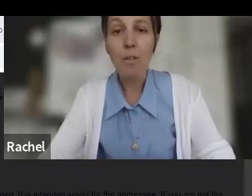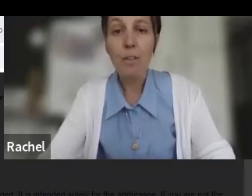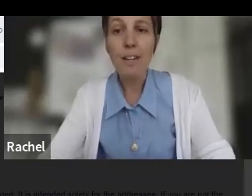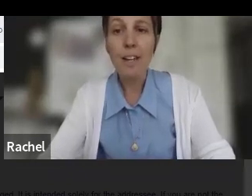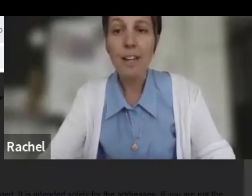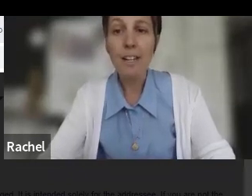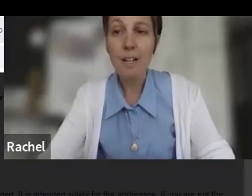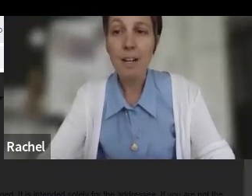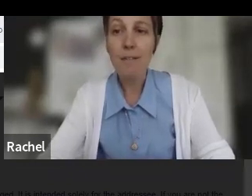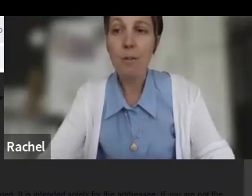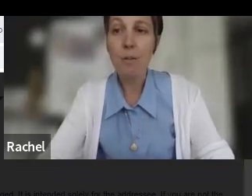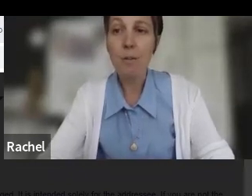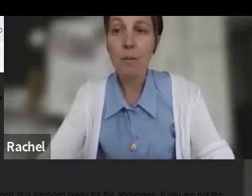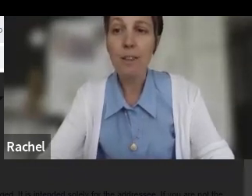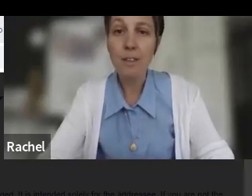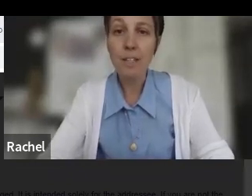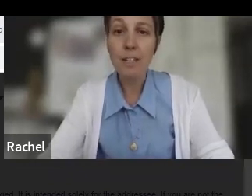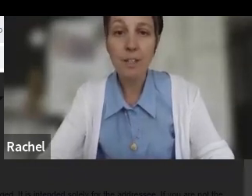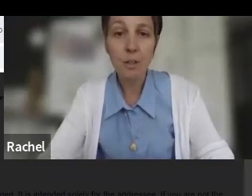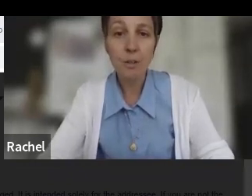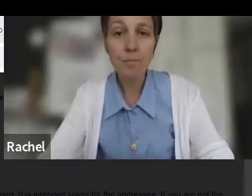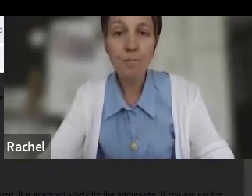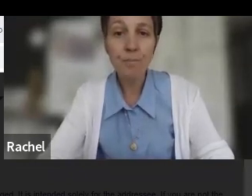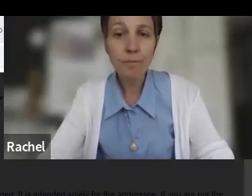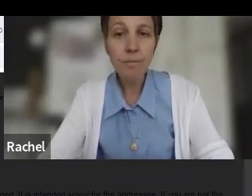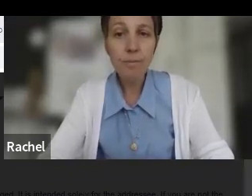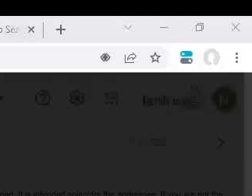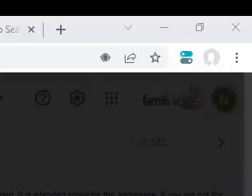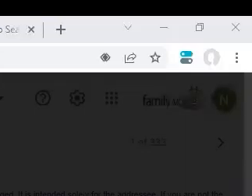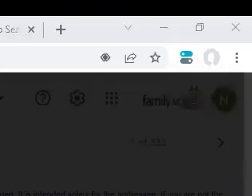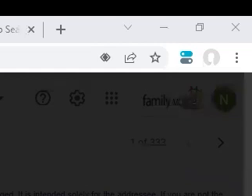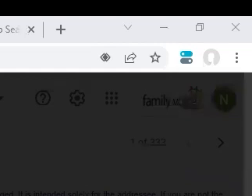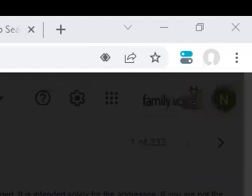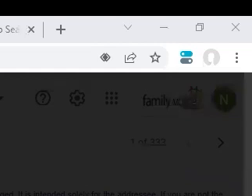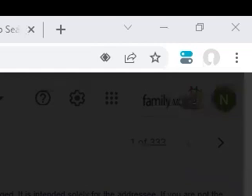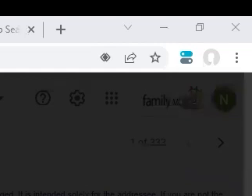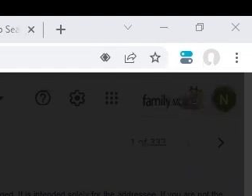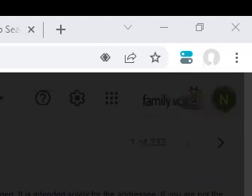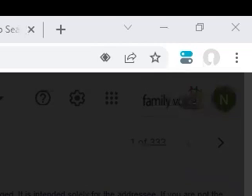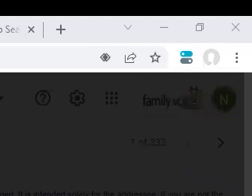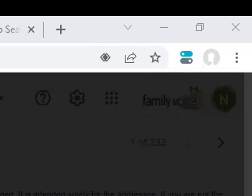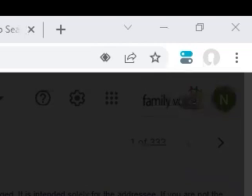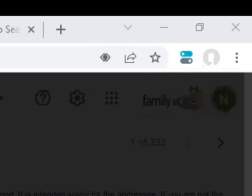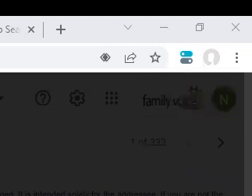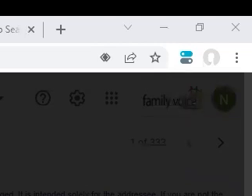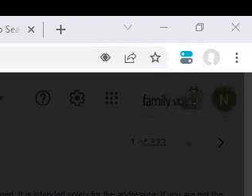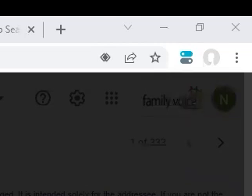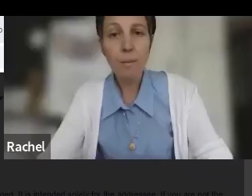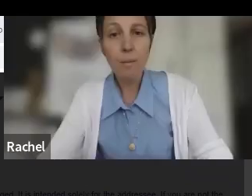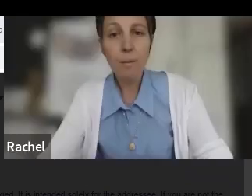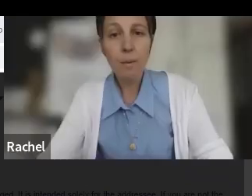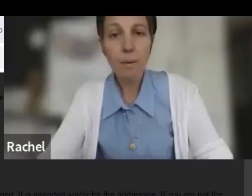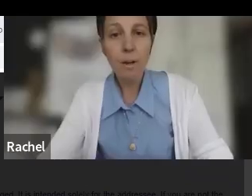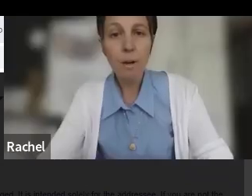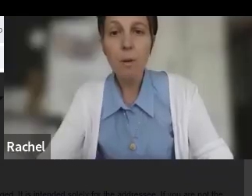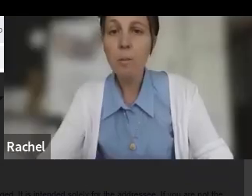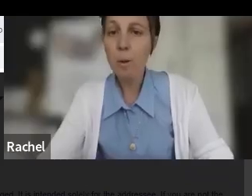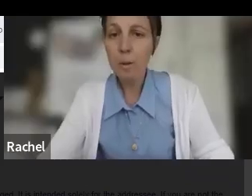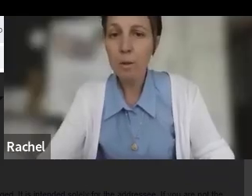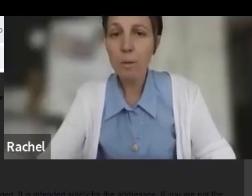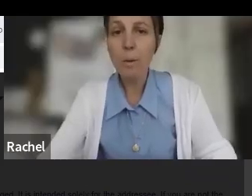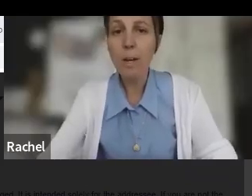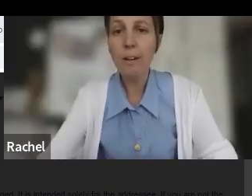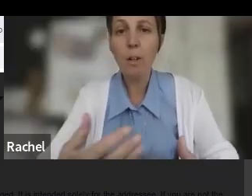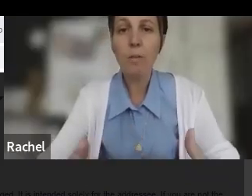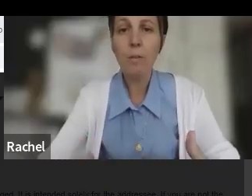what the next steps are following the end of the intervention. So the groups that we offer, our most